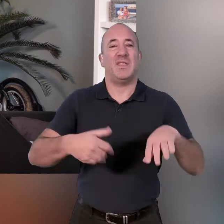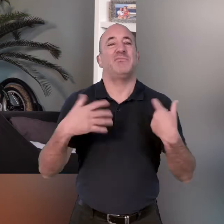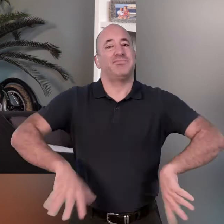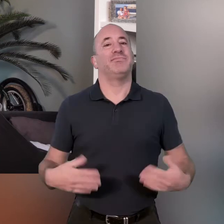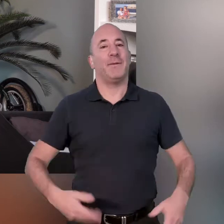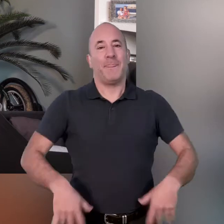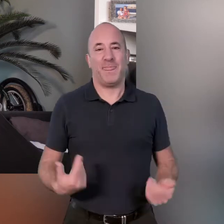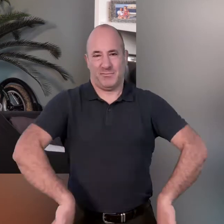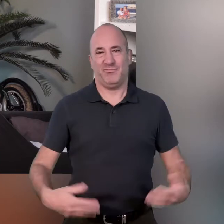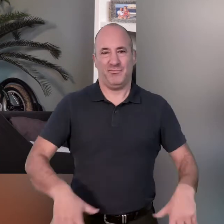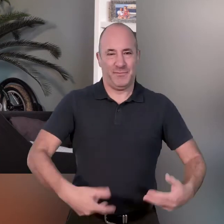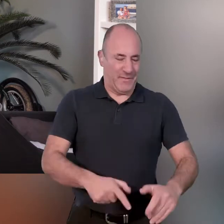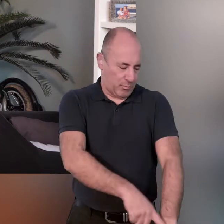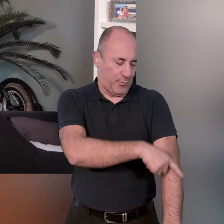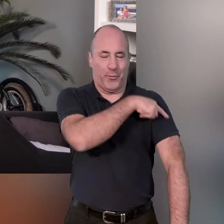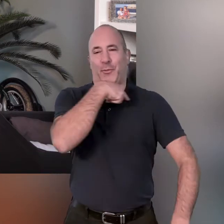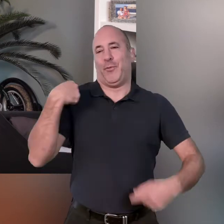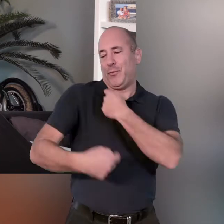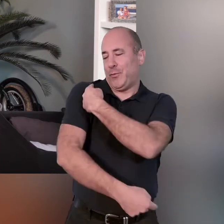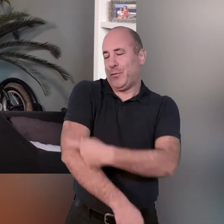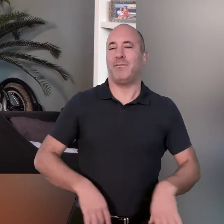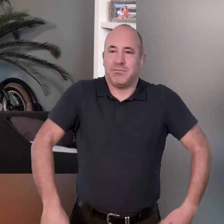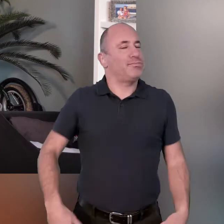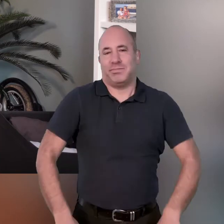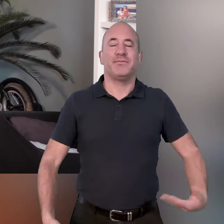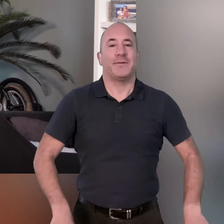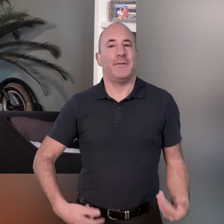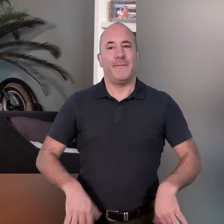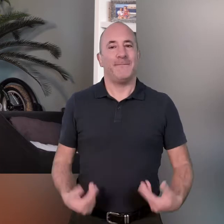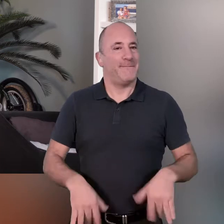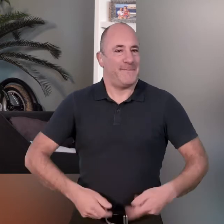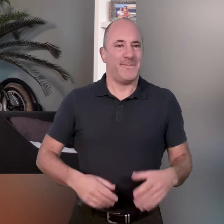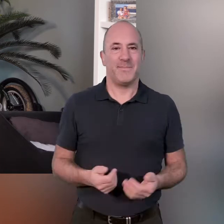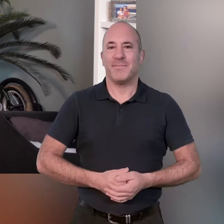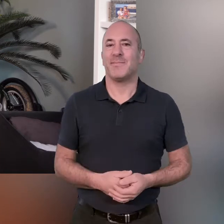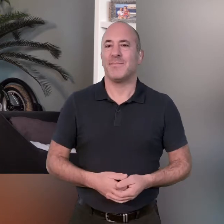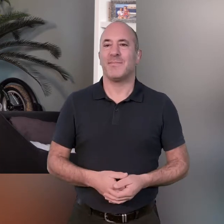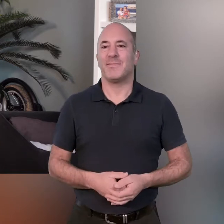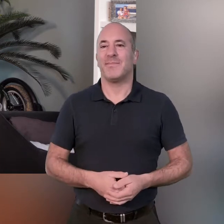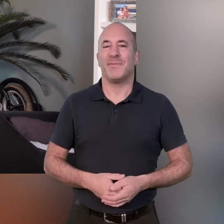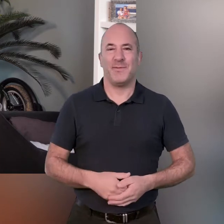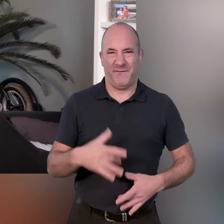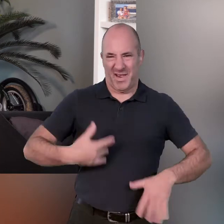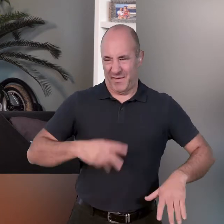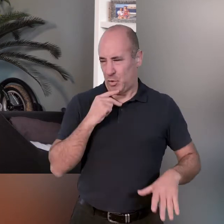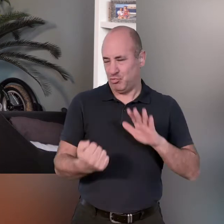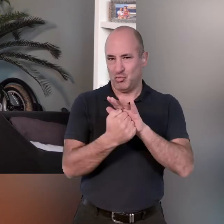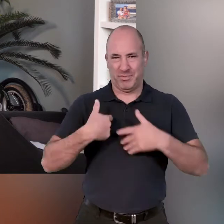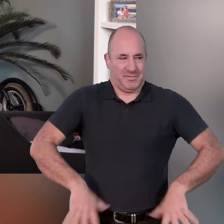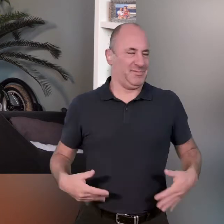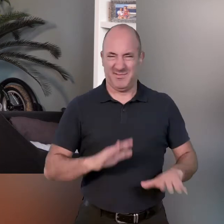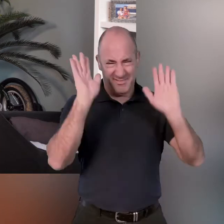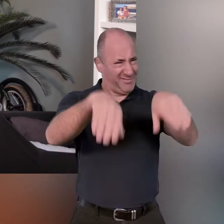Good work. Let's have our hands by our side, giving it a nice shake out there all the way through your arms and in your shoulders. Don't worry about looking too silly